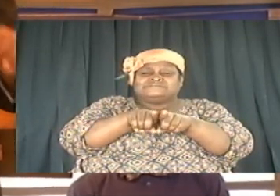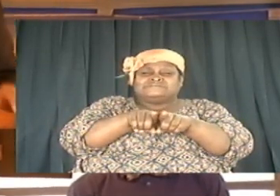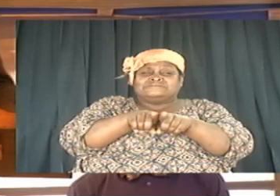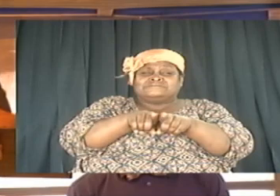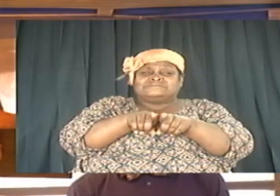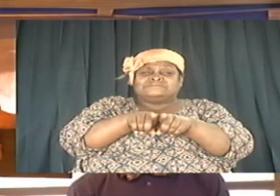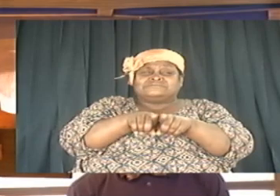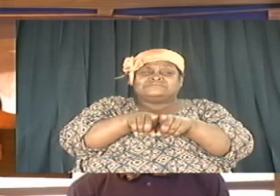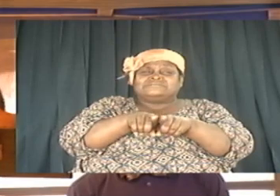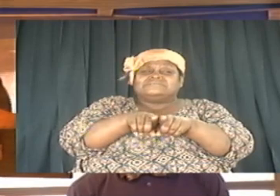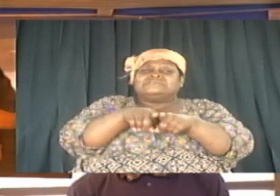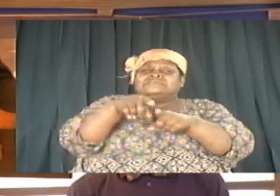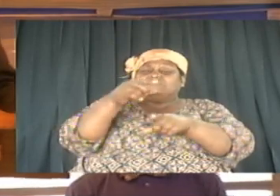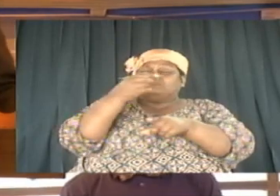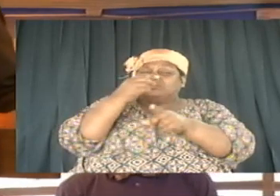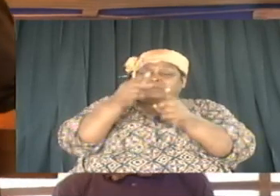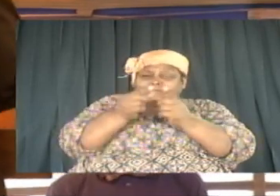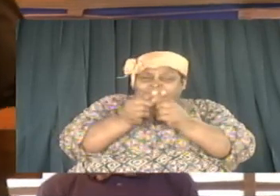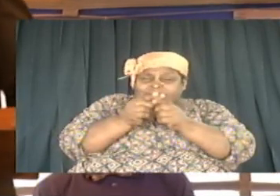bit of food in our mouth,